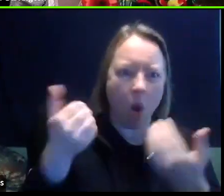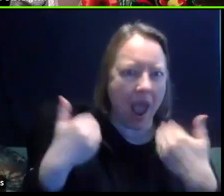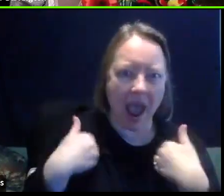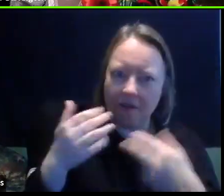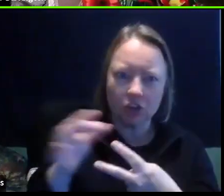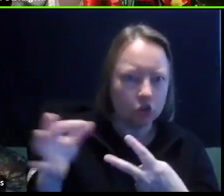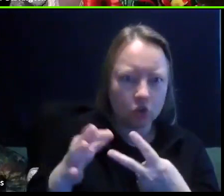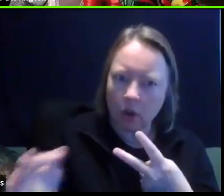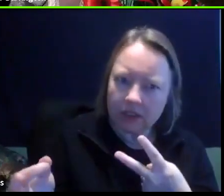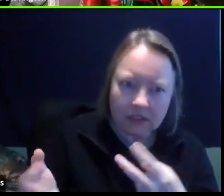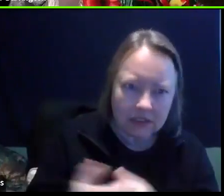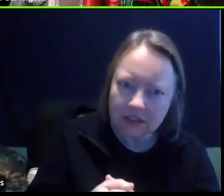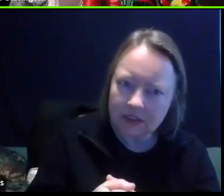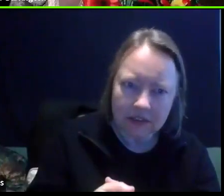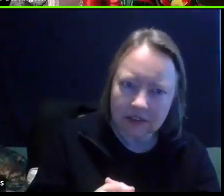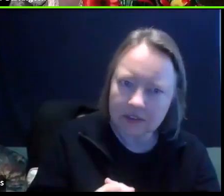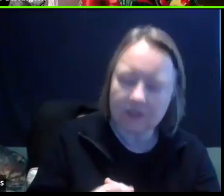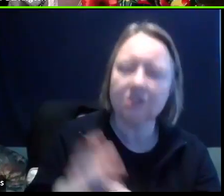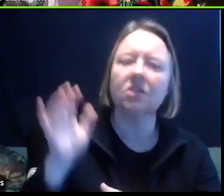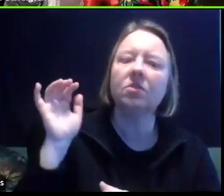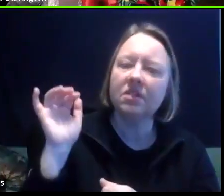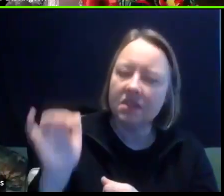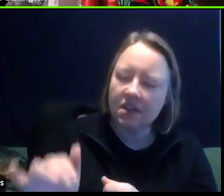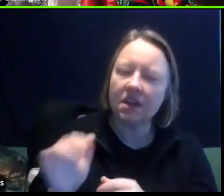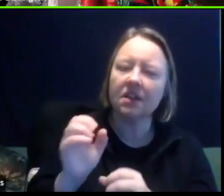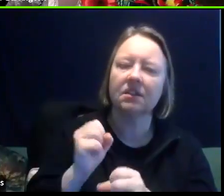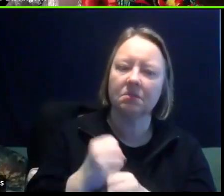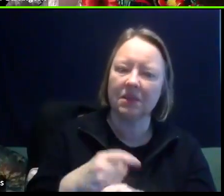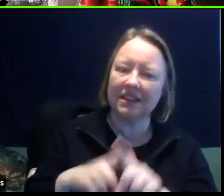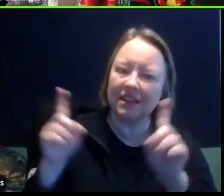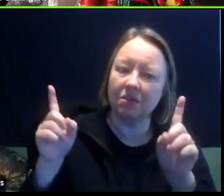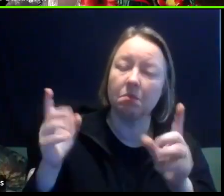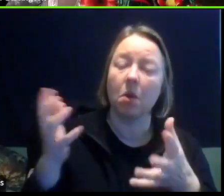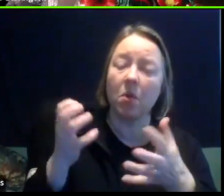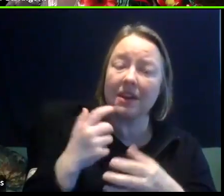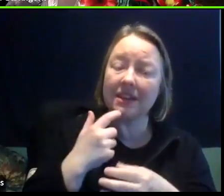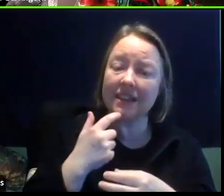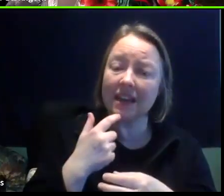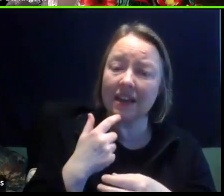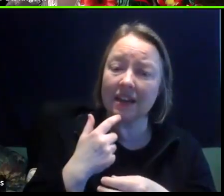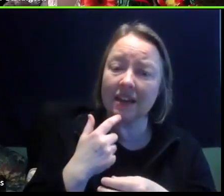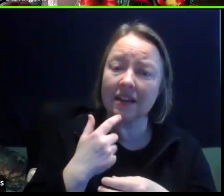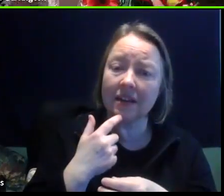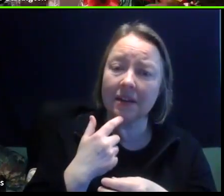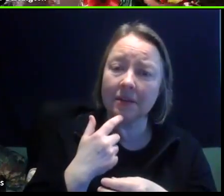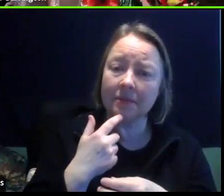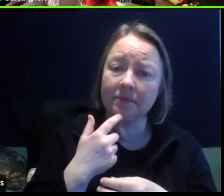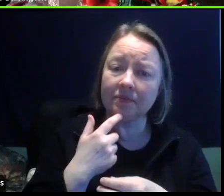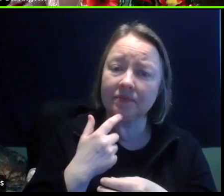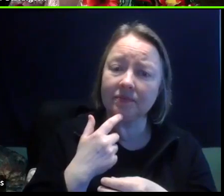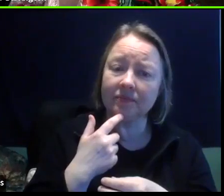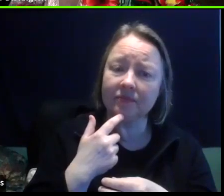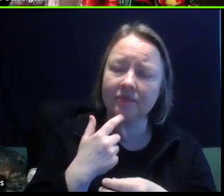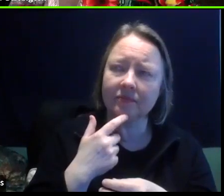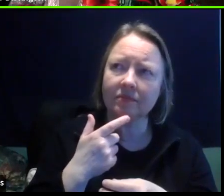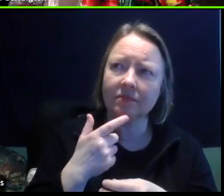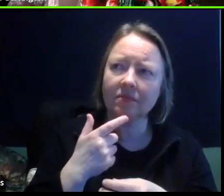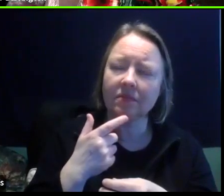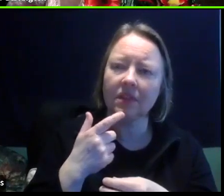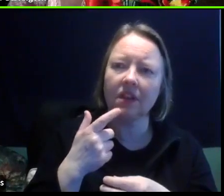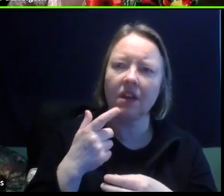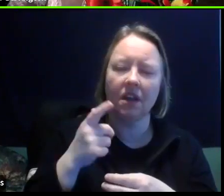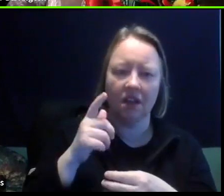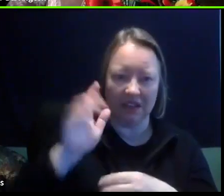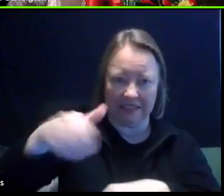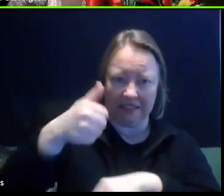think that's what is making the difference. But I do want to say that the premise of this show